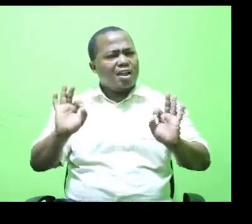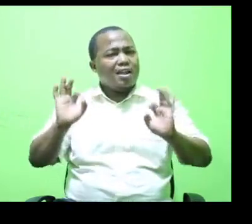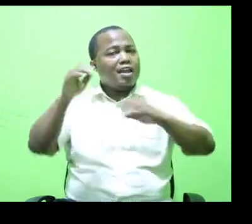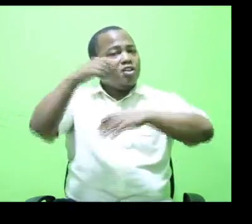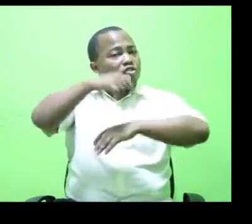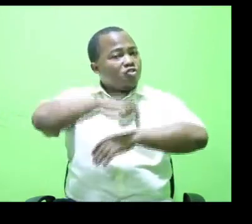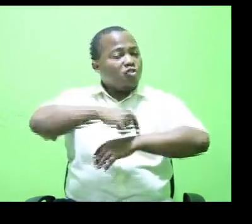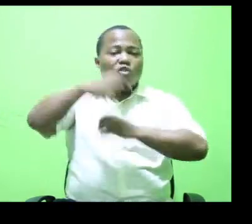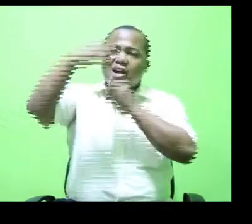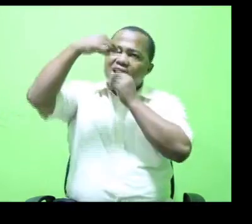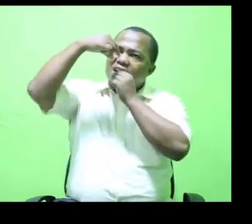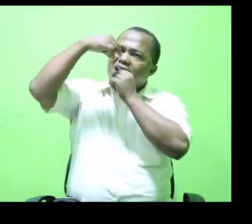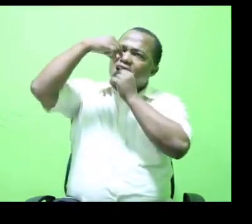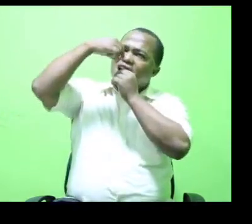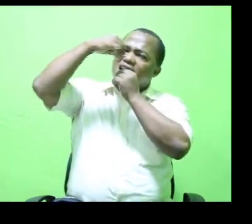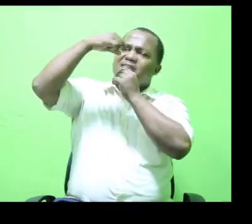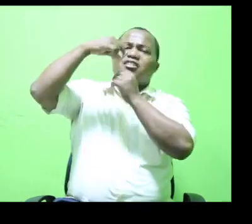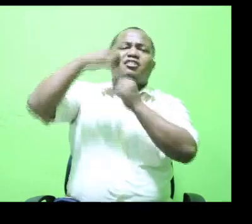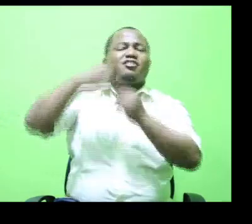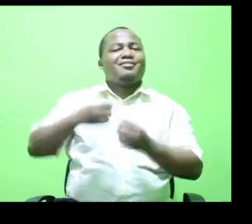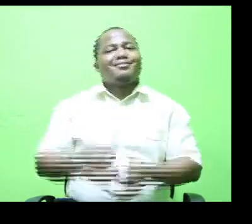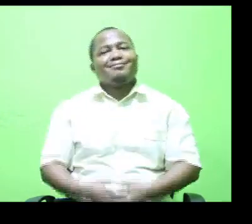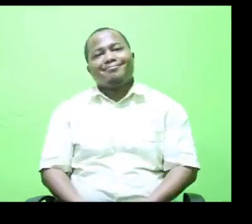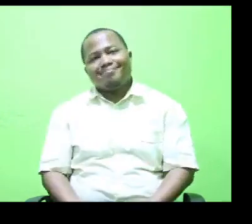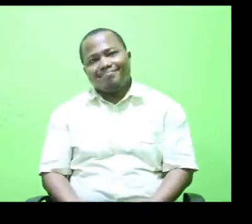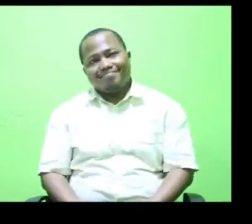through vaccination?